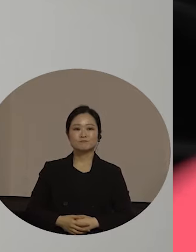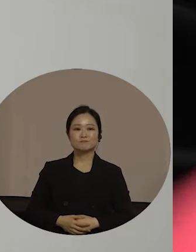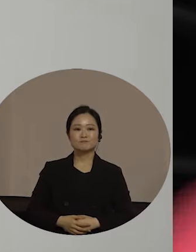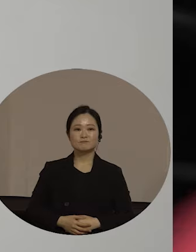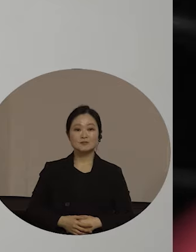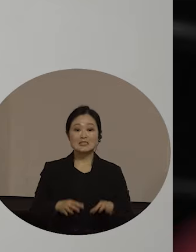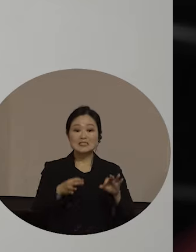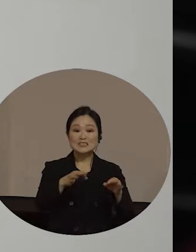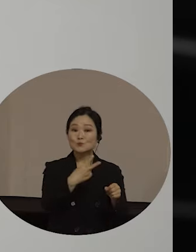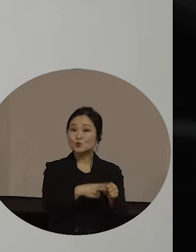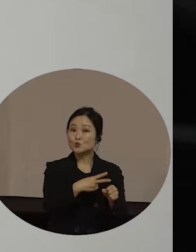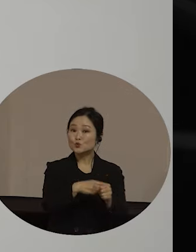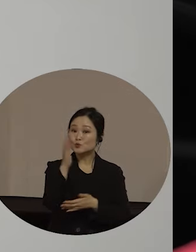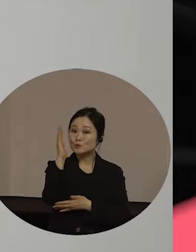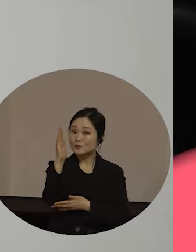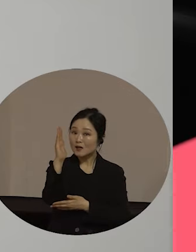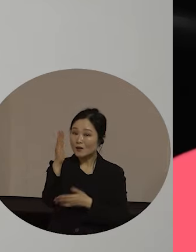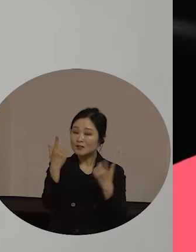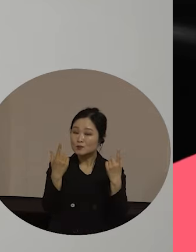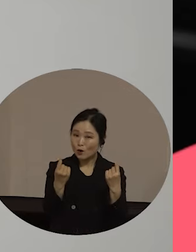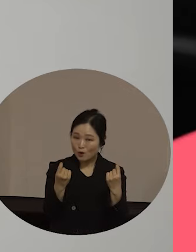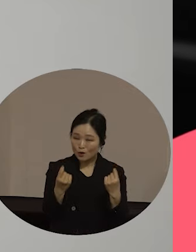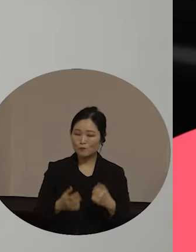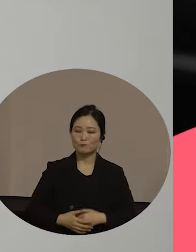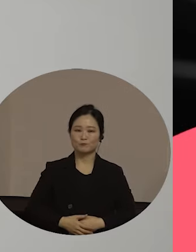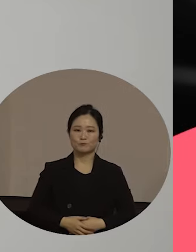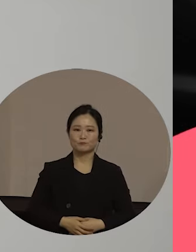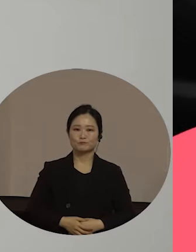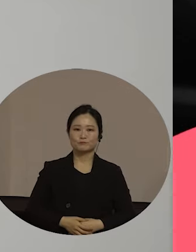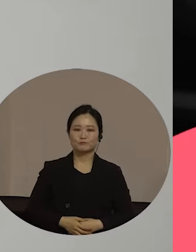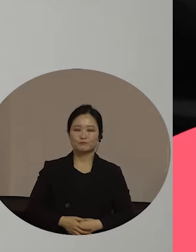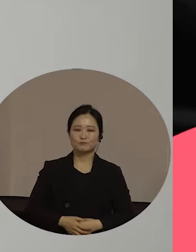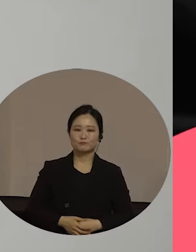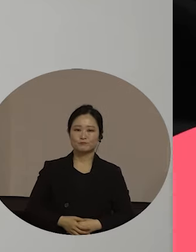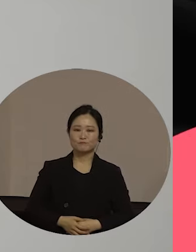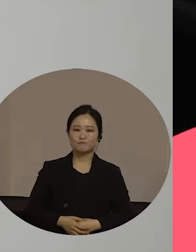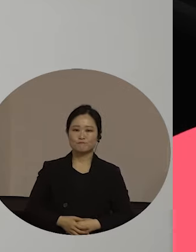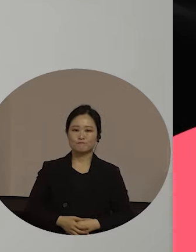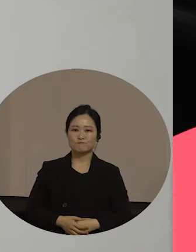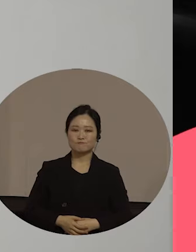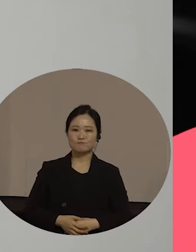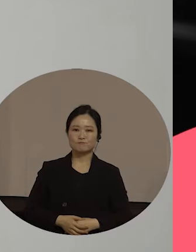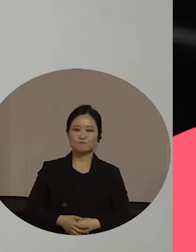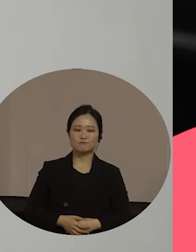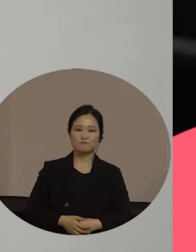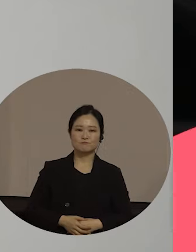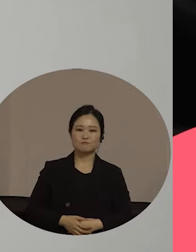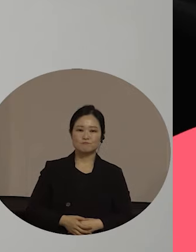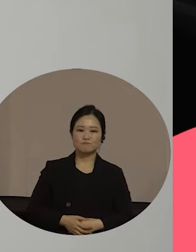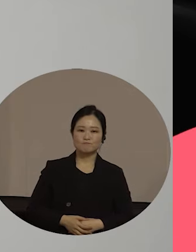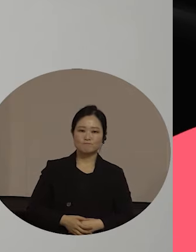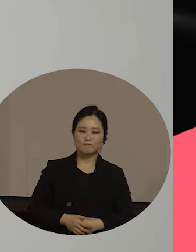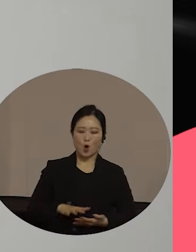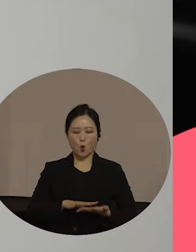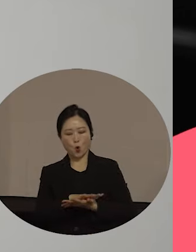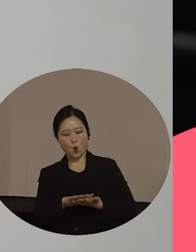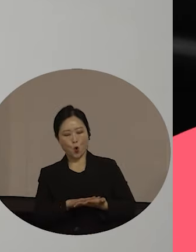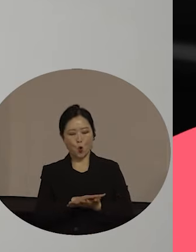he mentioned this playing and joy and playground. And I think that in Finland, when we